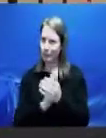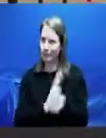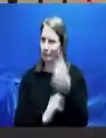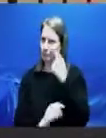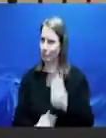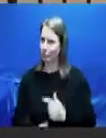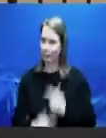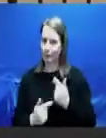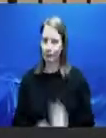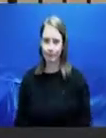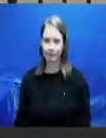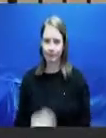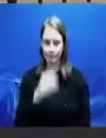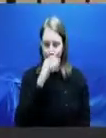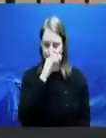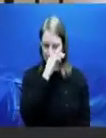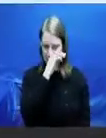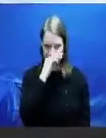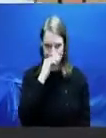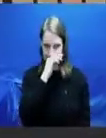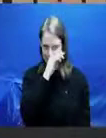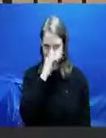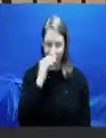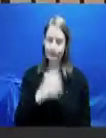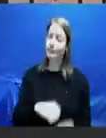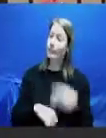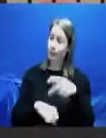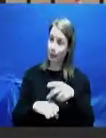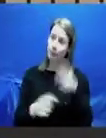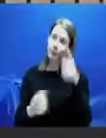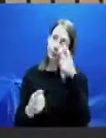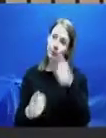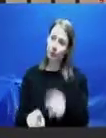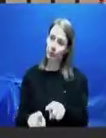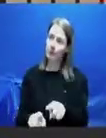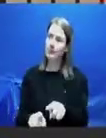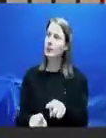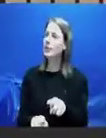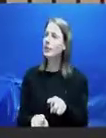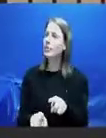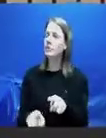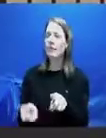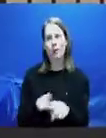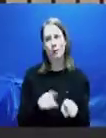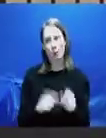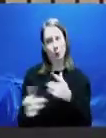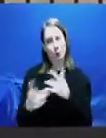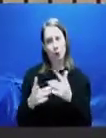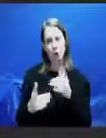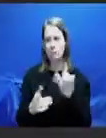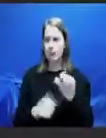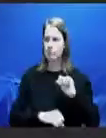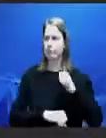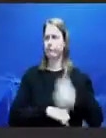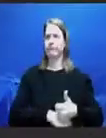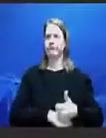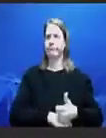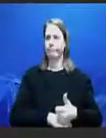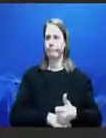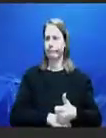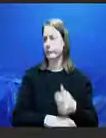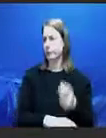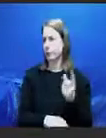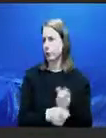way to go, but also has concerns about making sure implementation is done right. We keep talking about budget cuts, and with budget